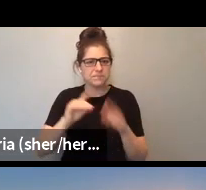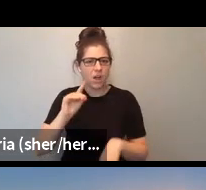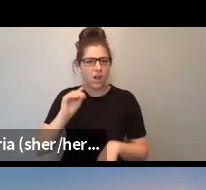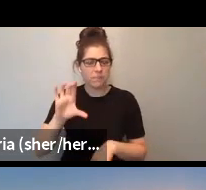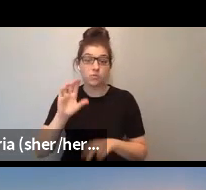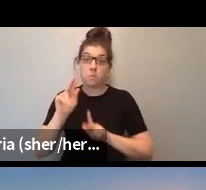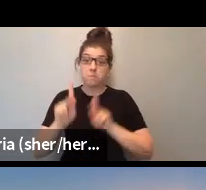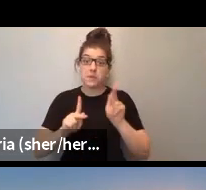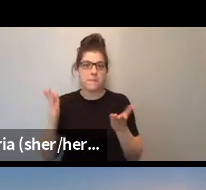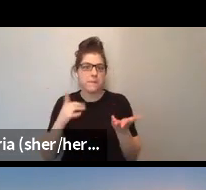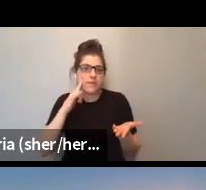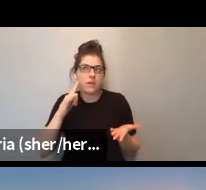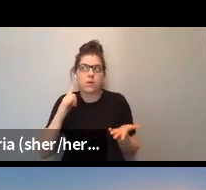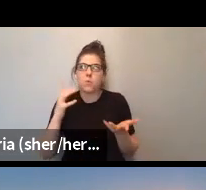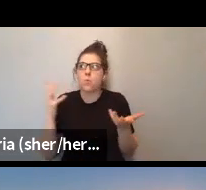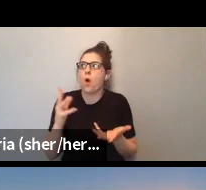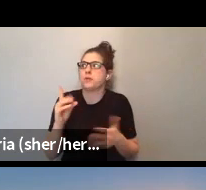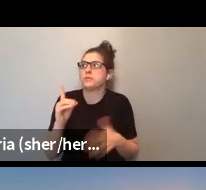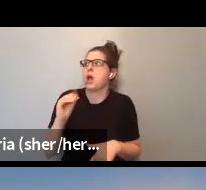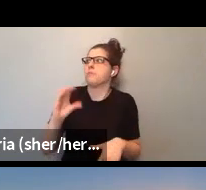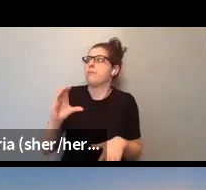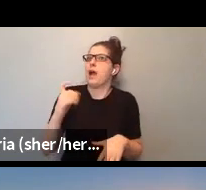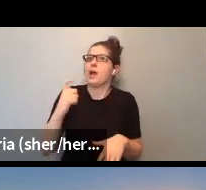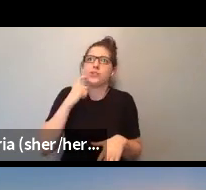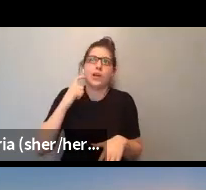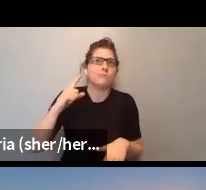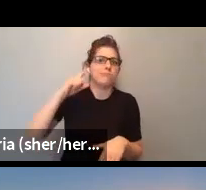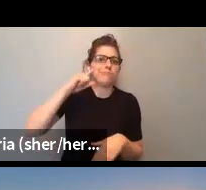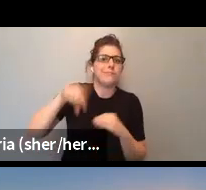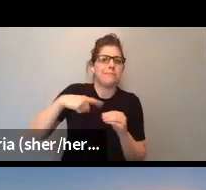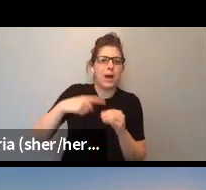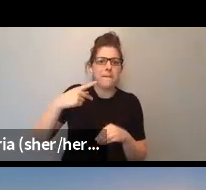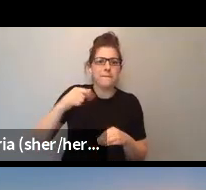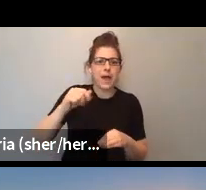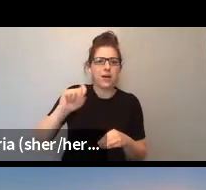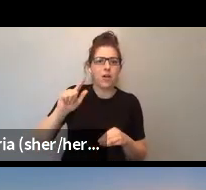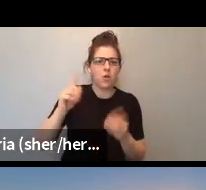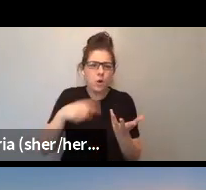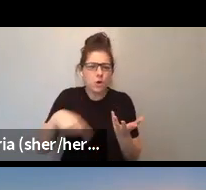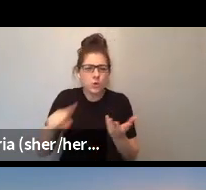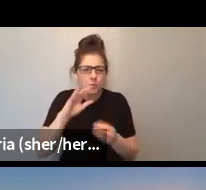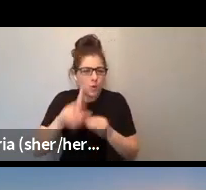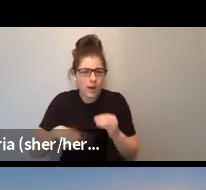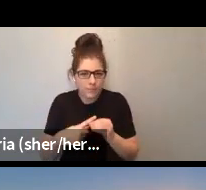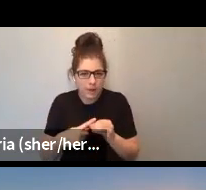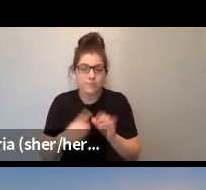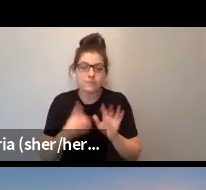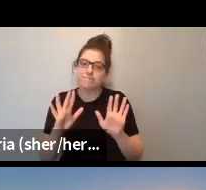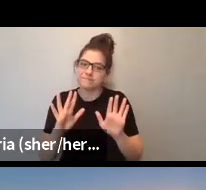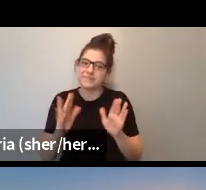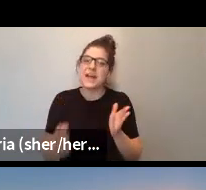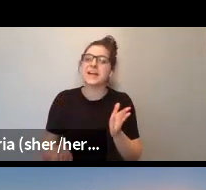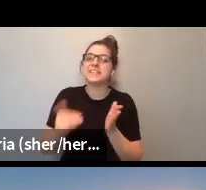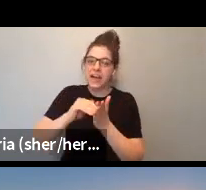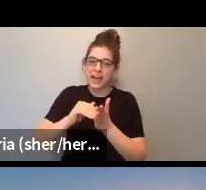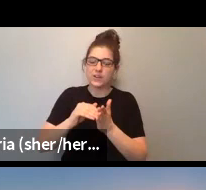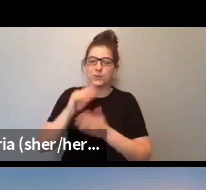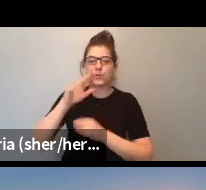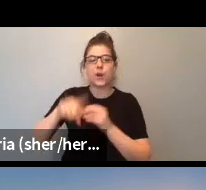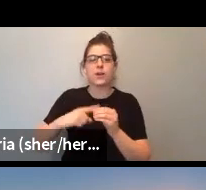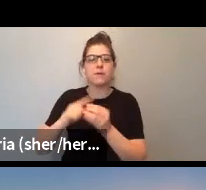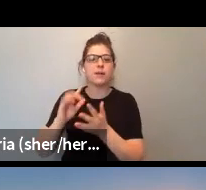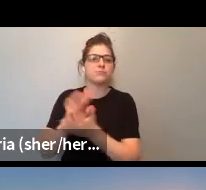what document? I just heard about this panel, but what are y'all talking about? So again, we are referring to a document